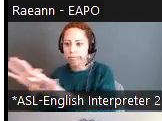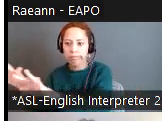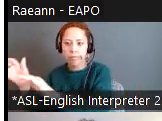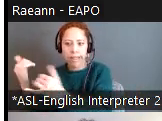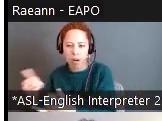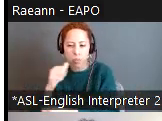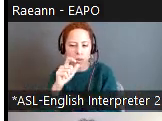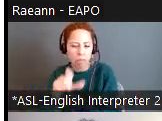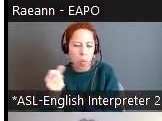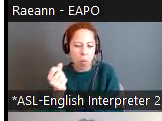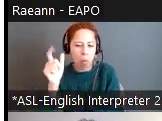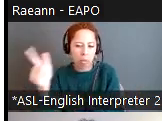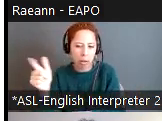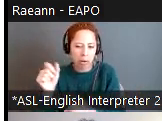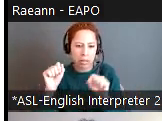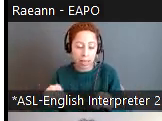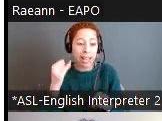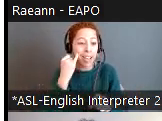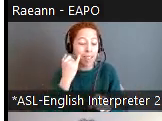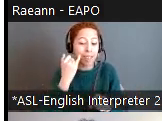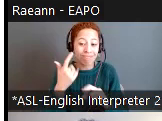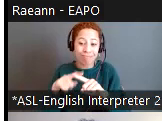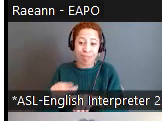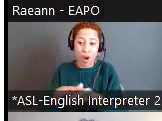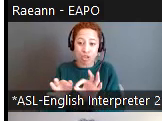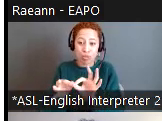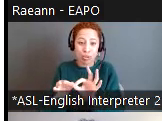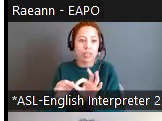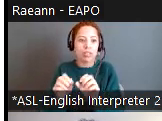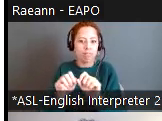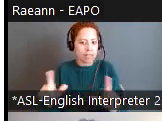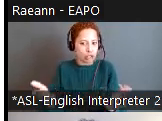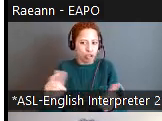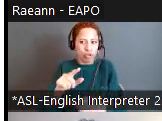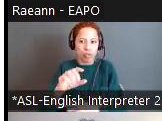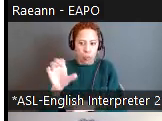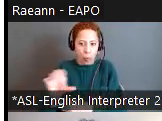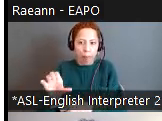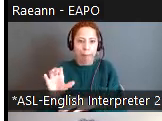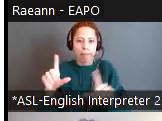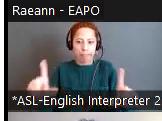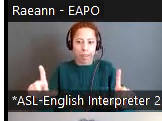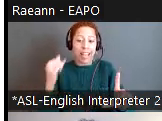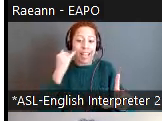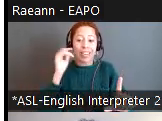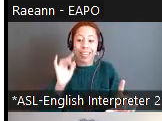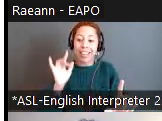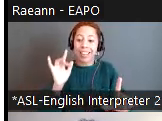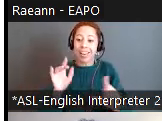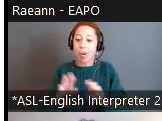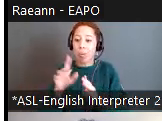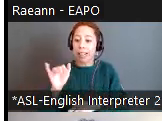are relying on the ASL interpreter, they're going to stay on the Zoom call with me. So if you click on the link, you're not